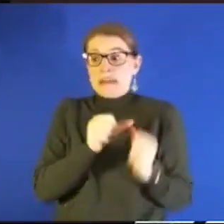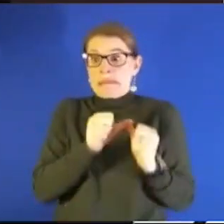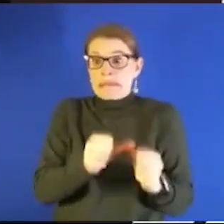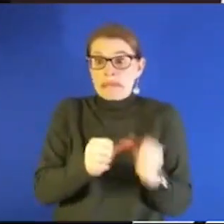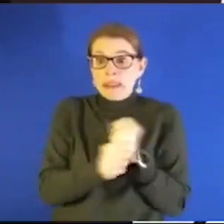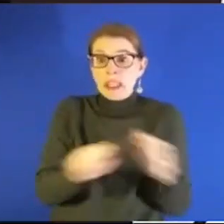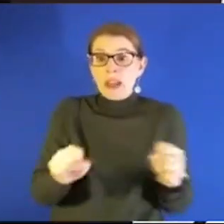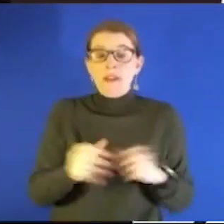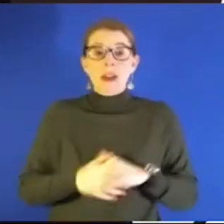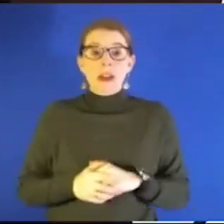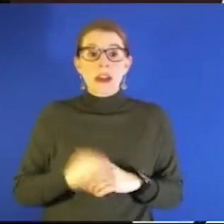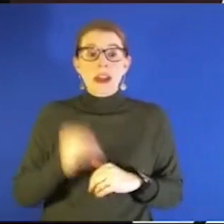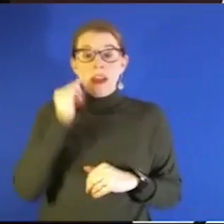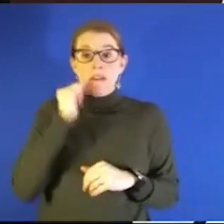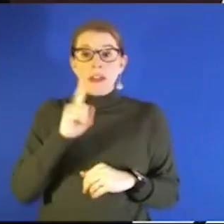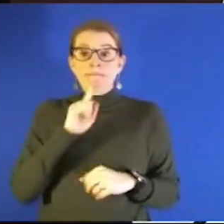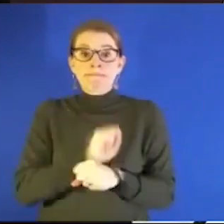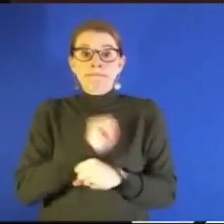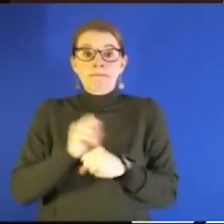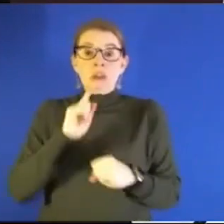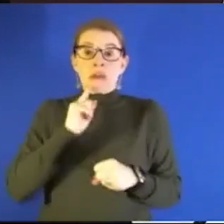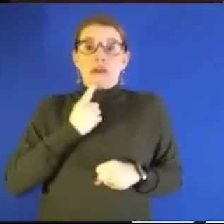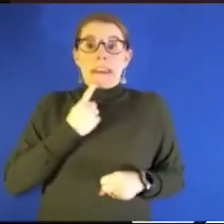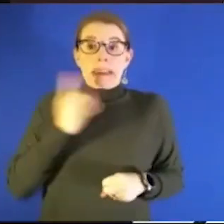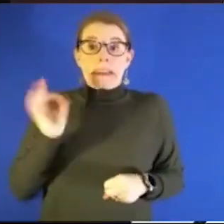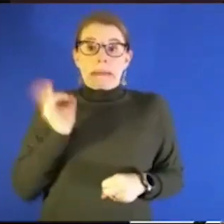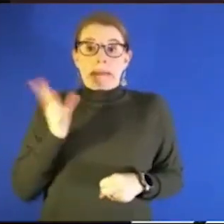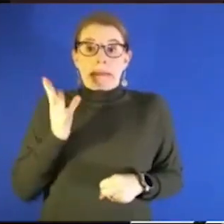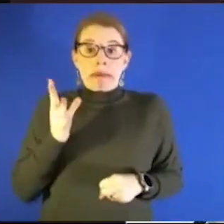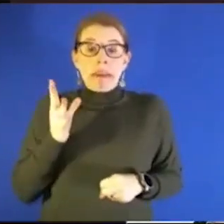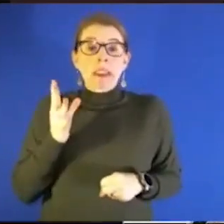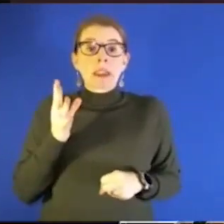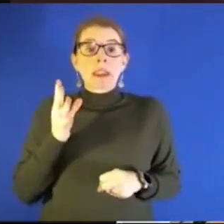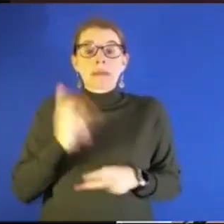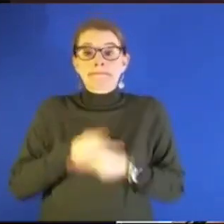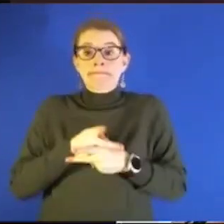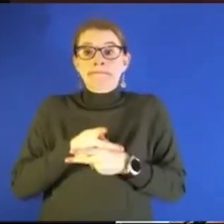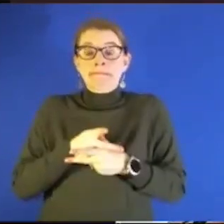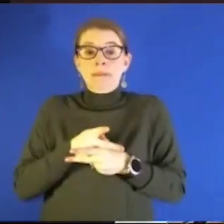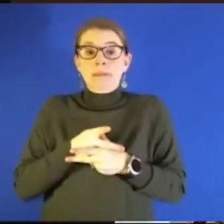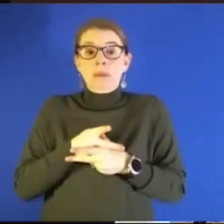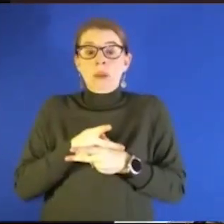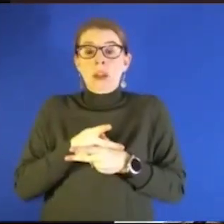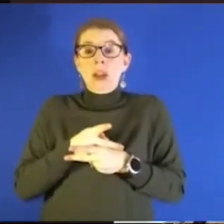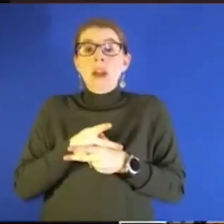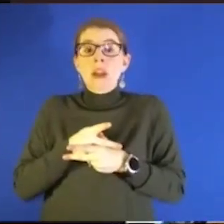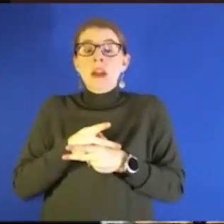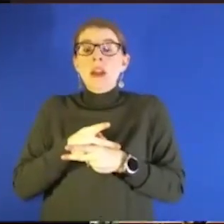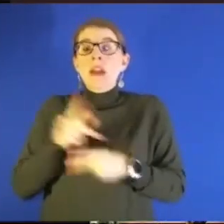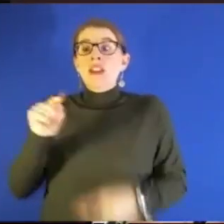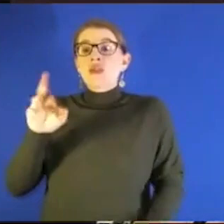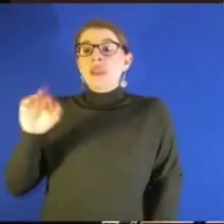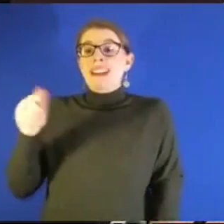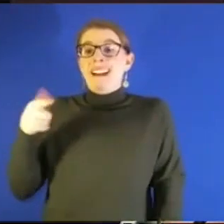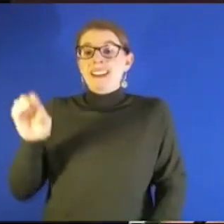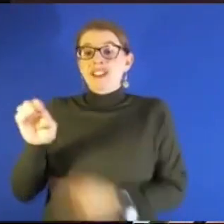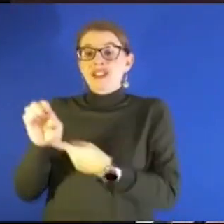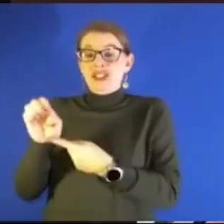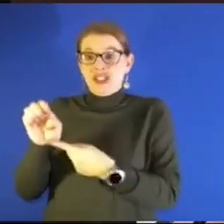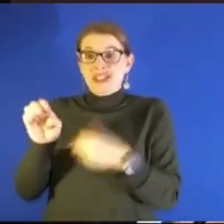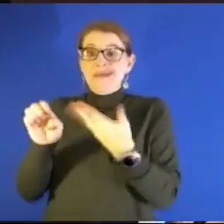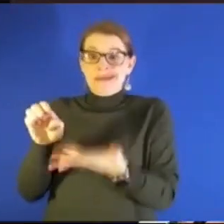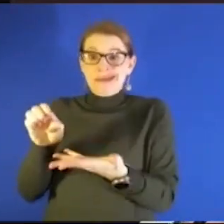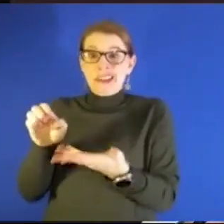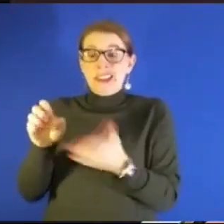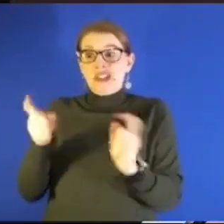true crisis standards of care where we have to triage people, then I think we'd have to relook at that question about that. So, Heather, does that answer